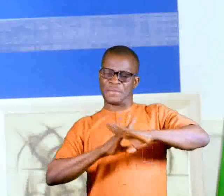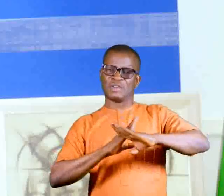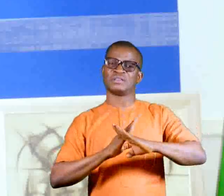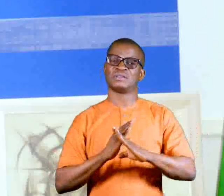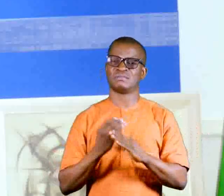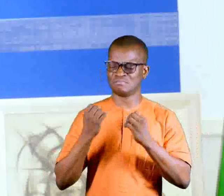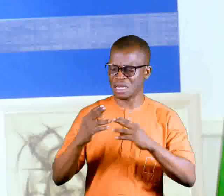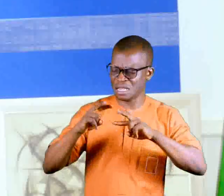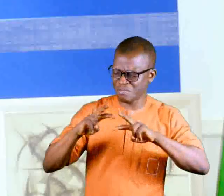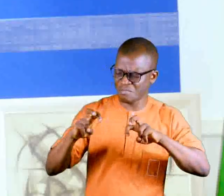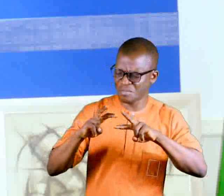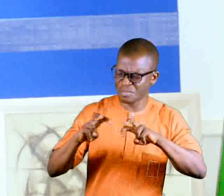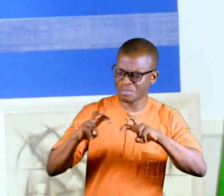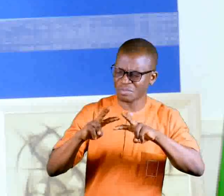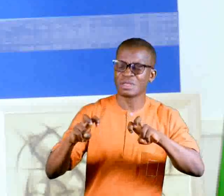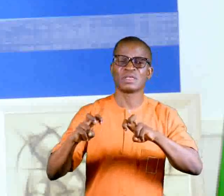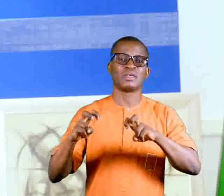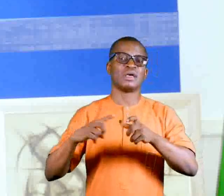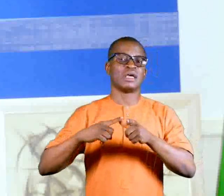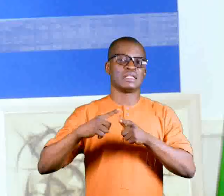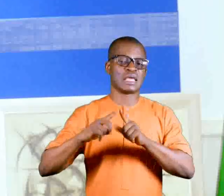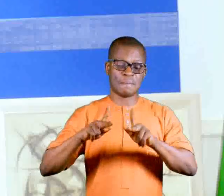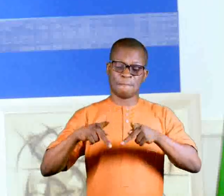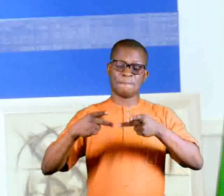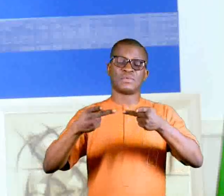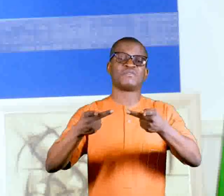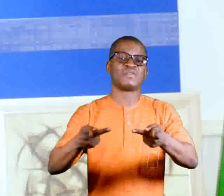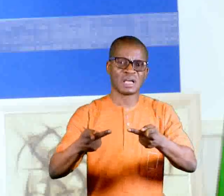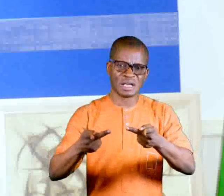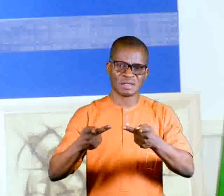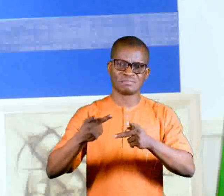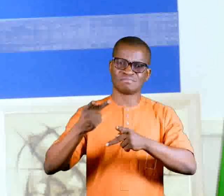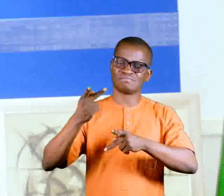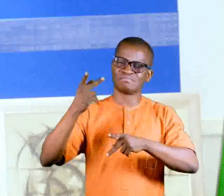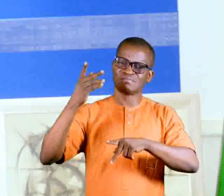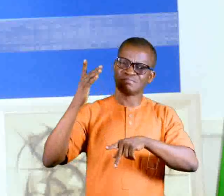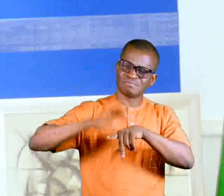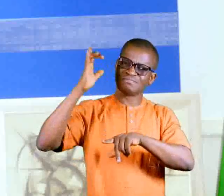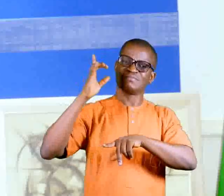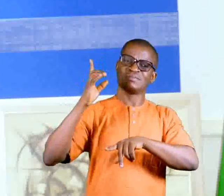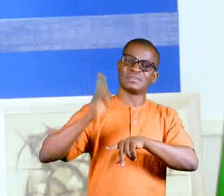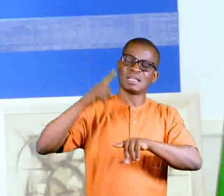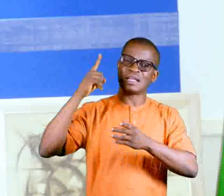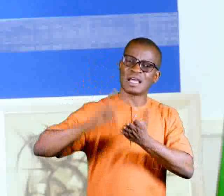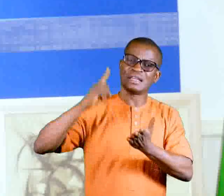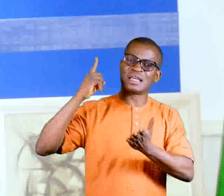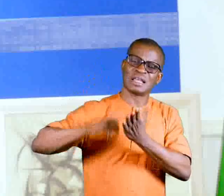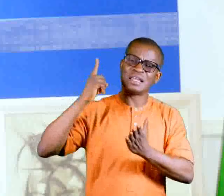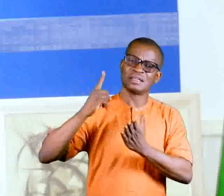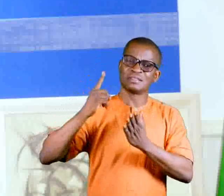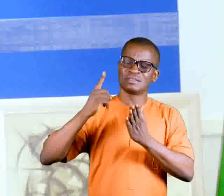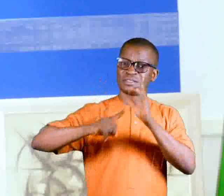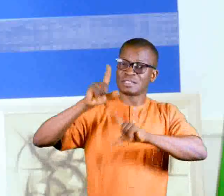prevention and of course a lot of investigation, and then providing early warning signals to NAPTIP, because in the state